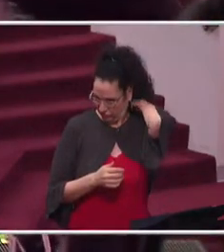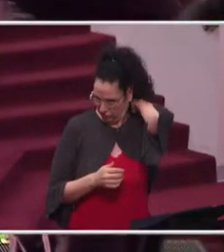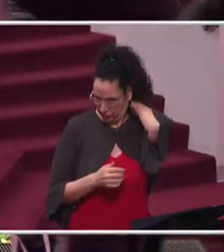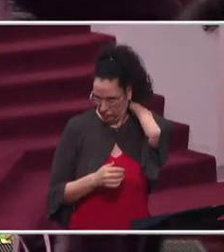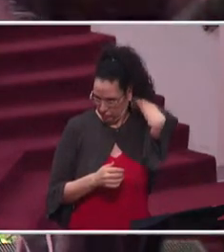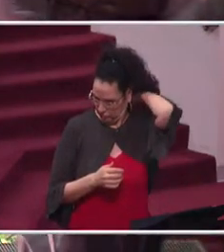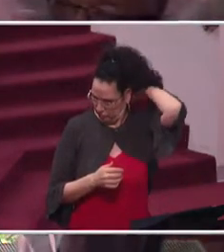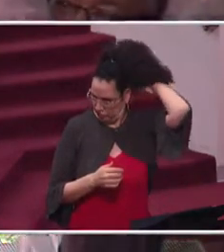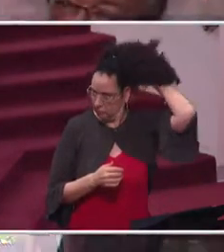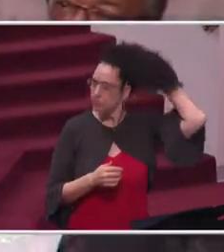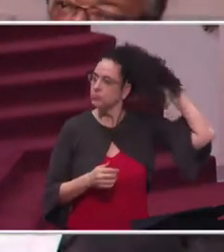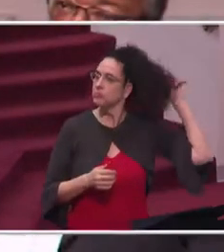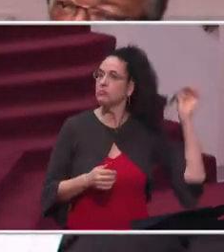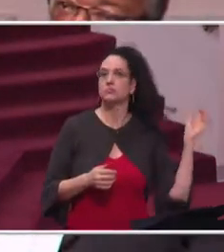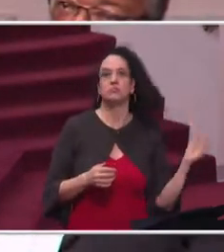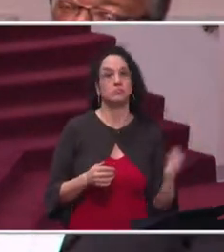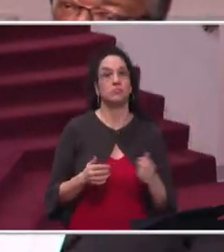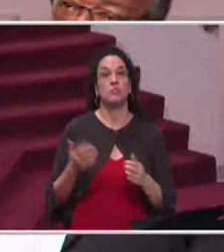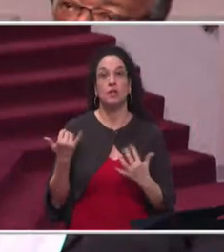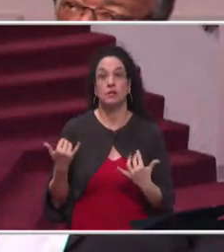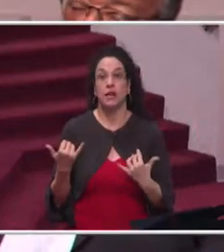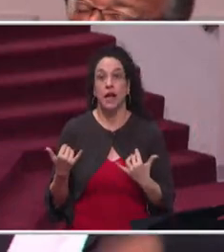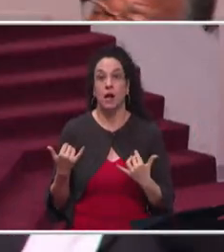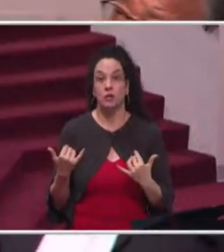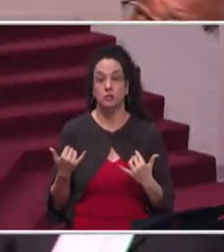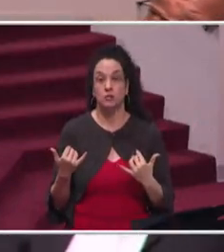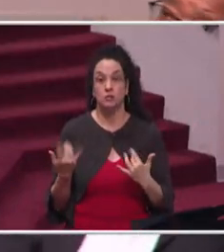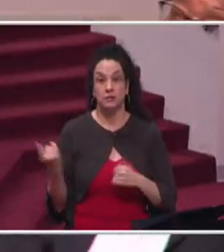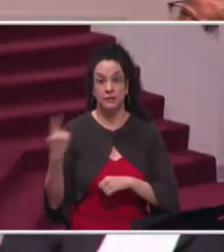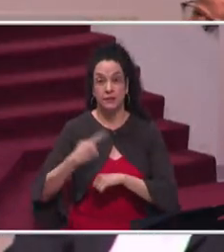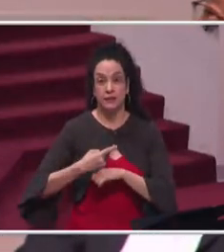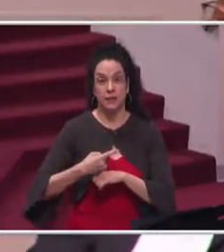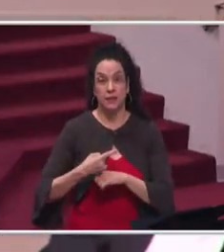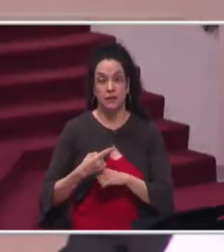us today. Are you committed?